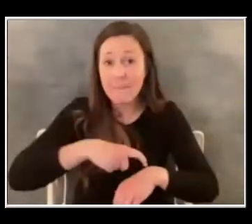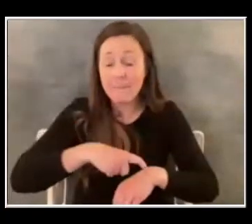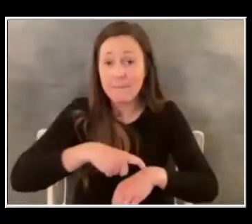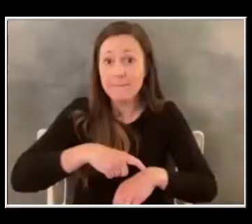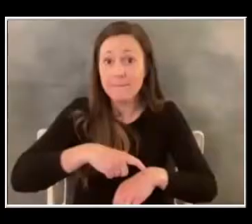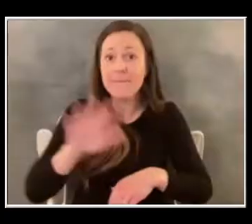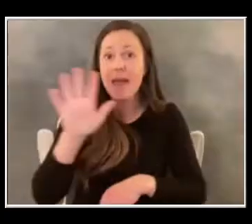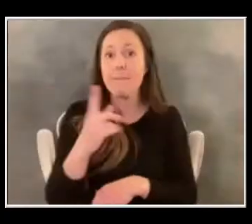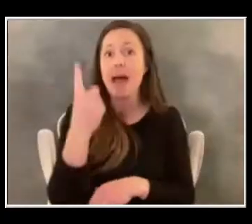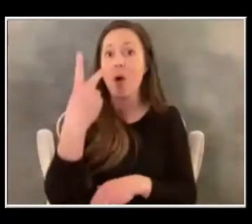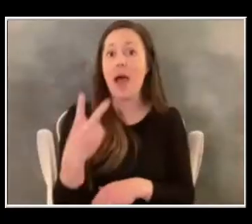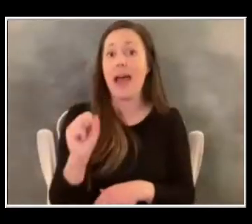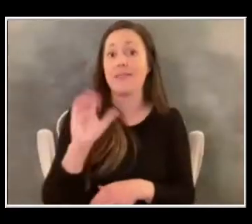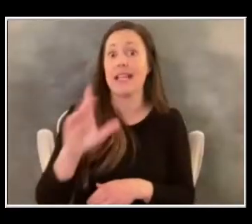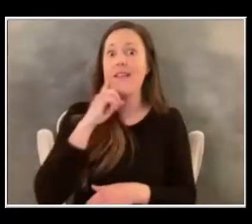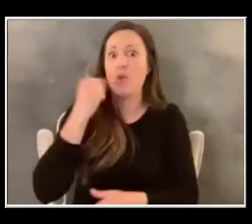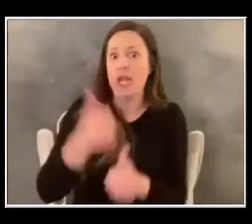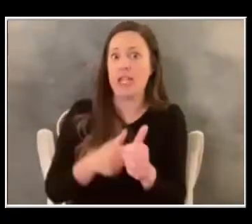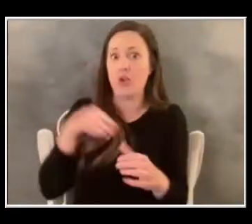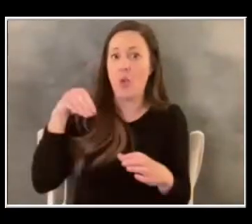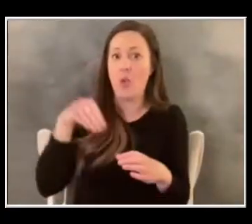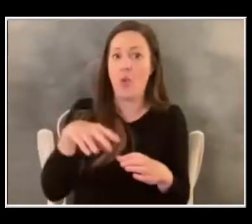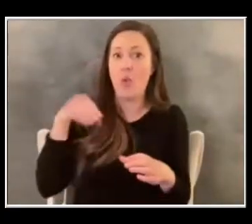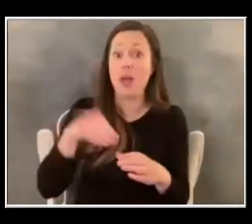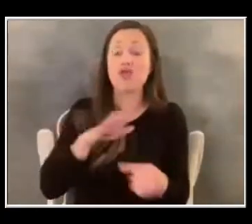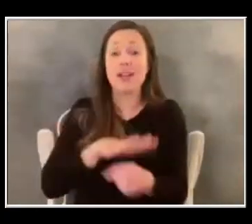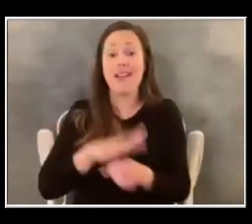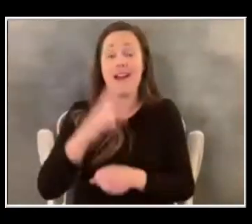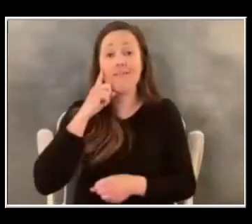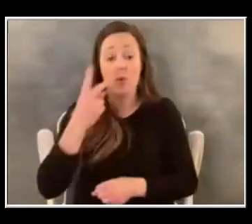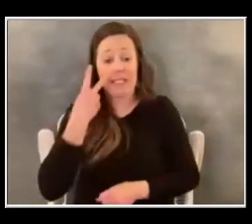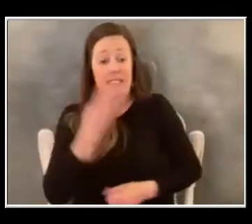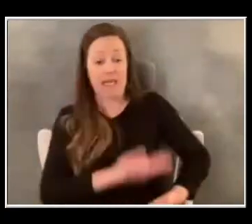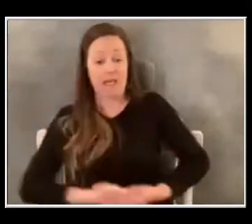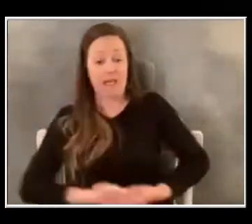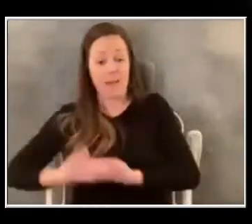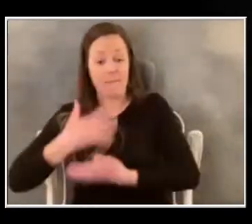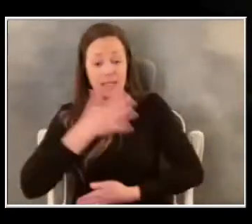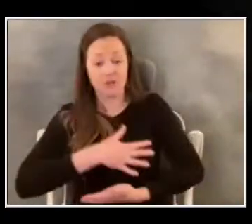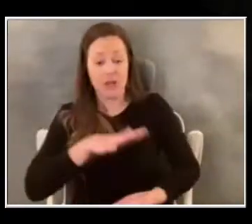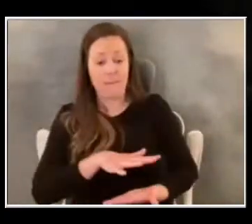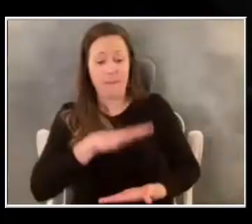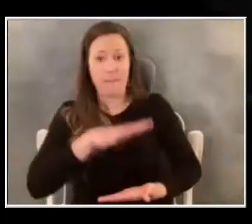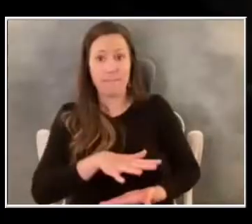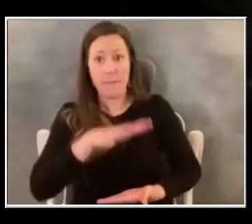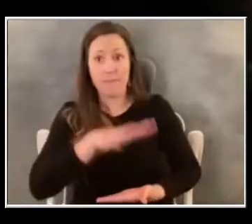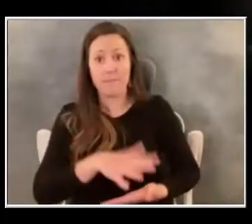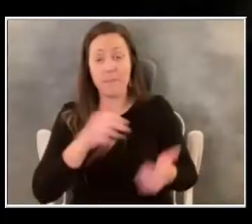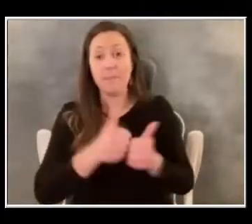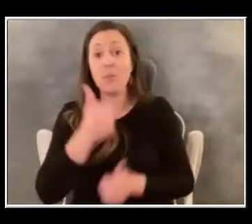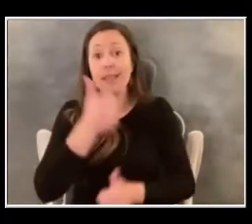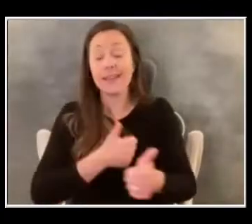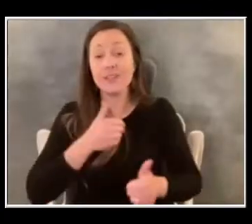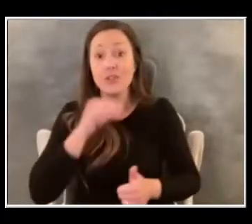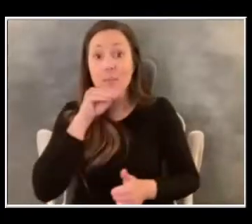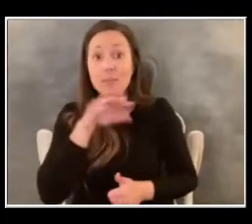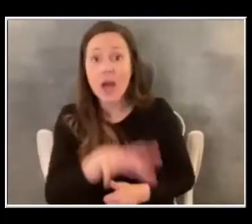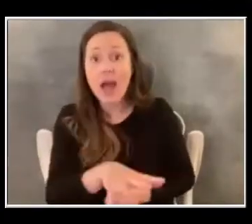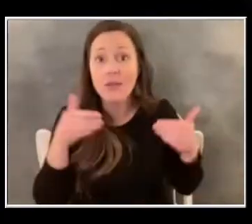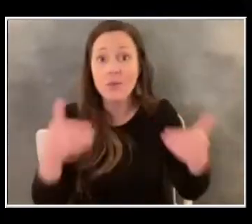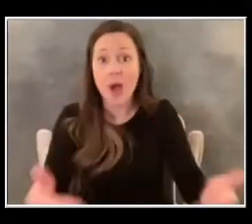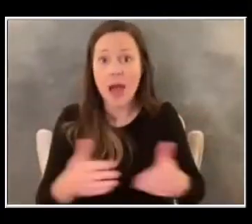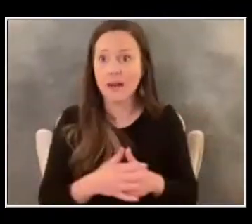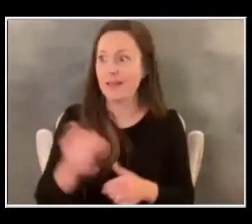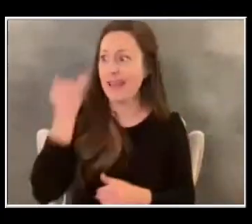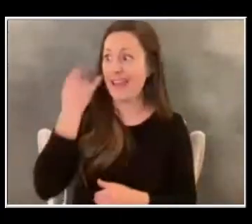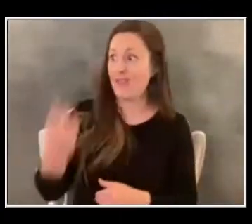second each, just enough to make the chest rise with each breath. Go ahead and do that now. If you're impressed with how clear